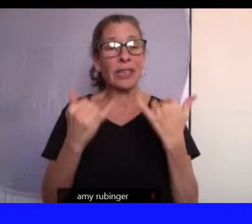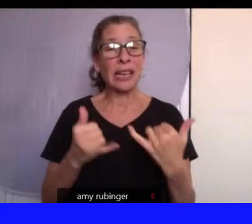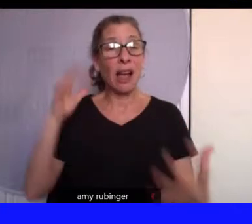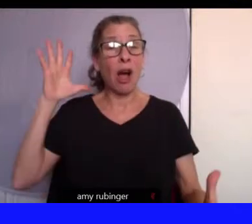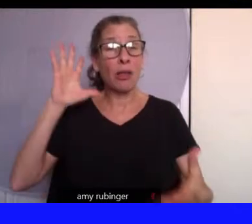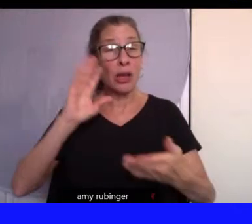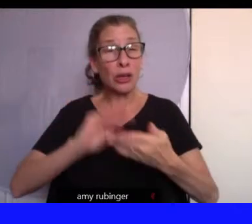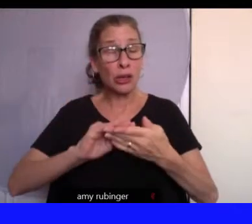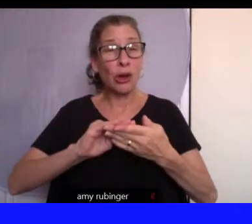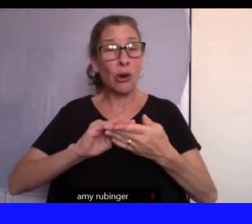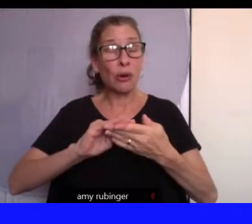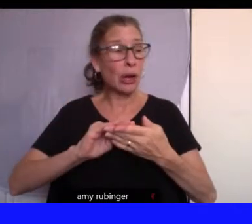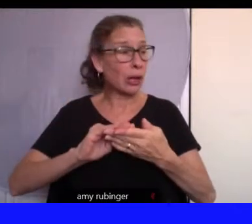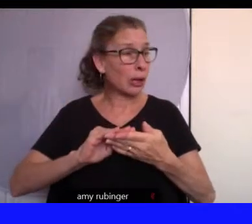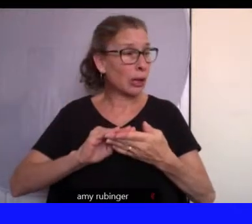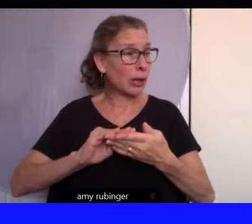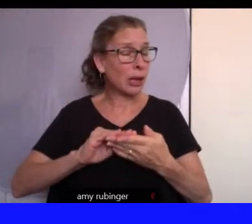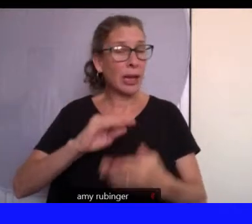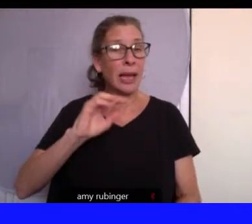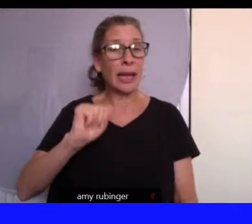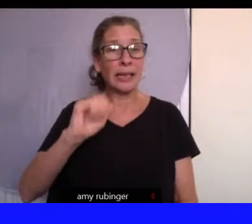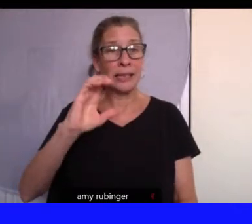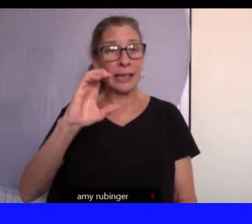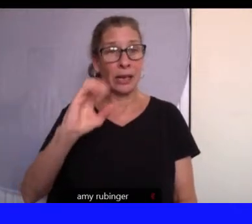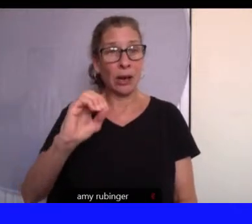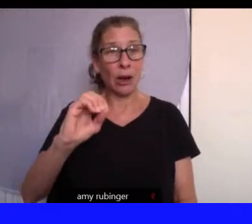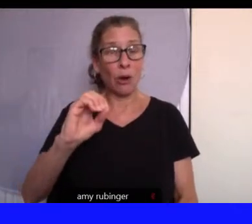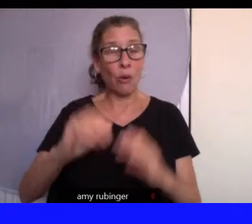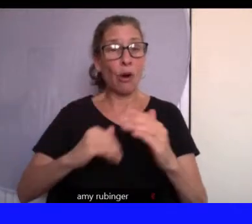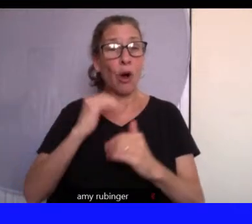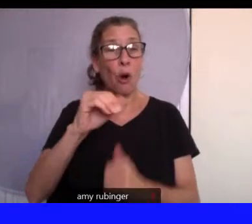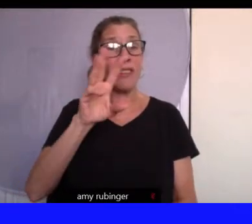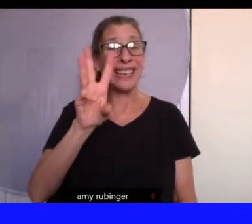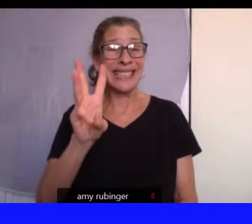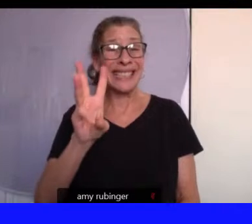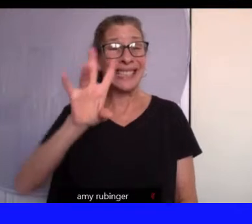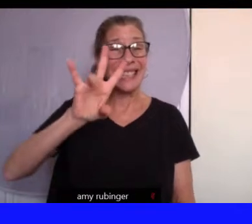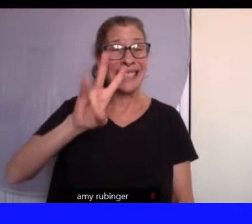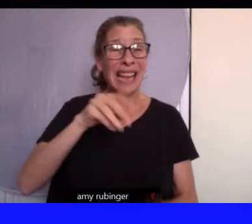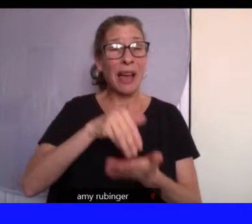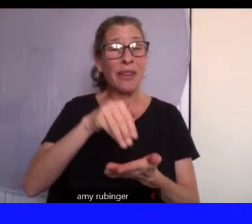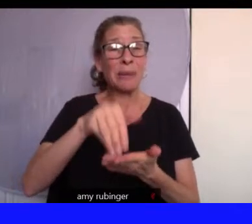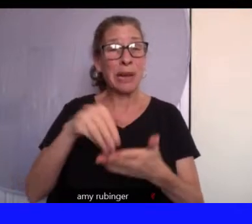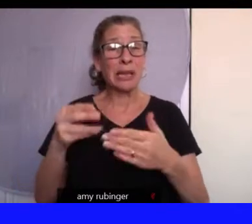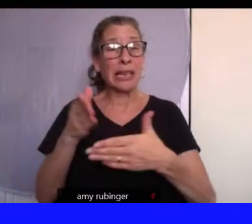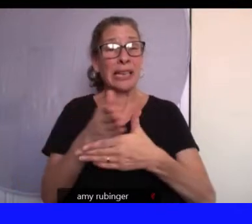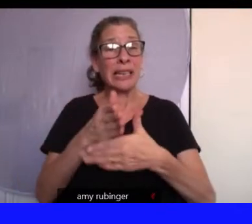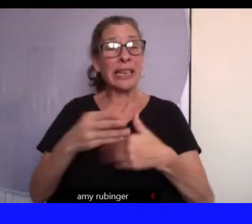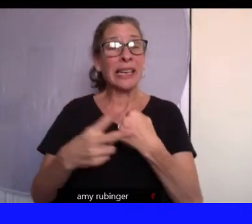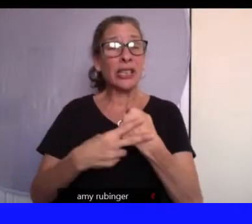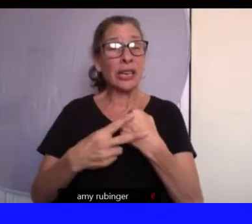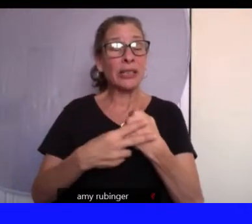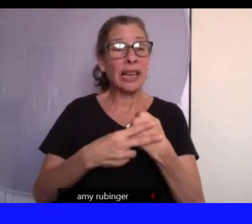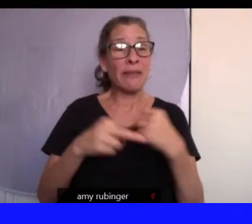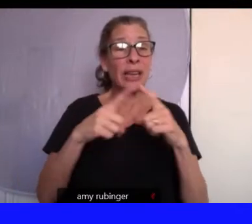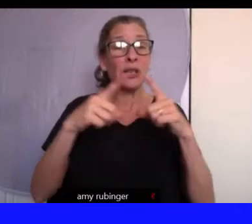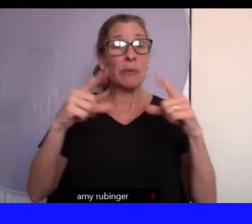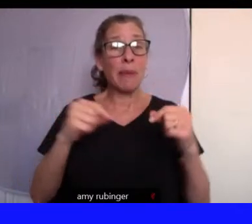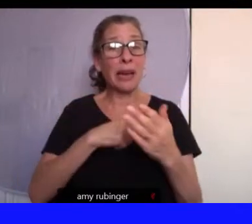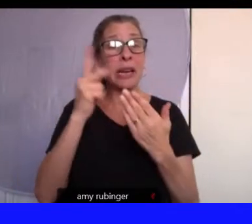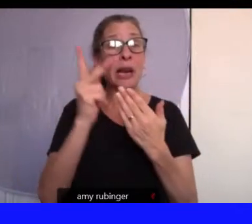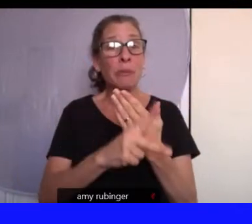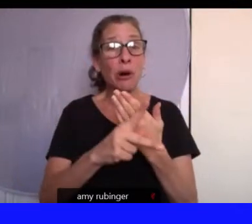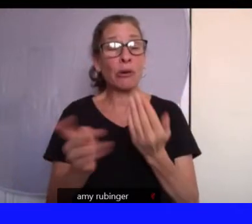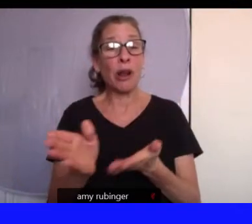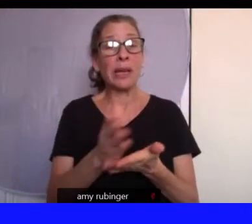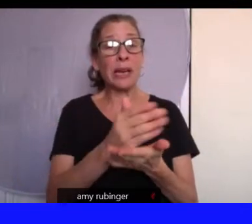in 2020. However, as we'll go into later, the prognosis for 2021 is a little different. So what we are doing, because of the